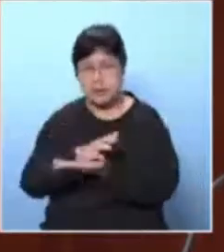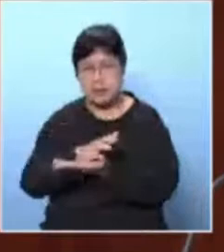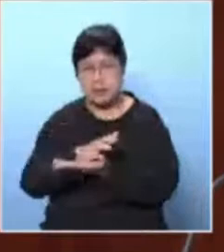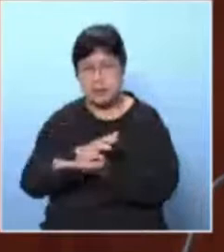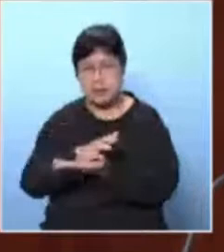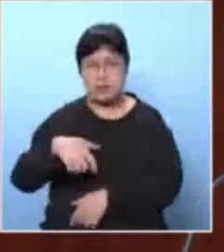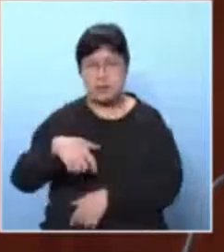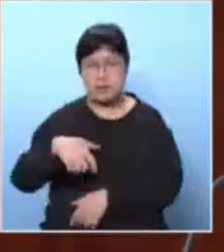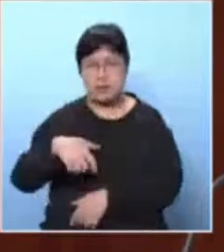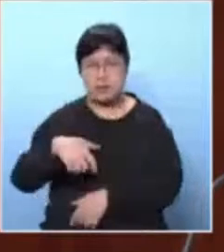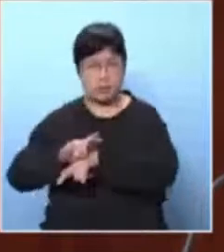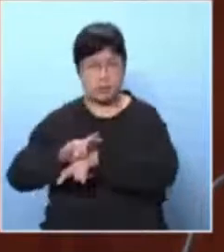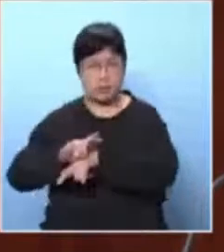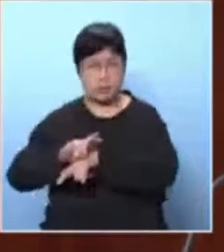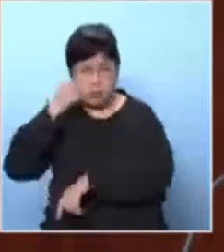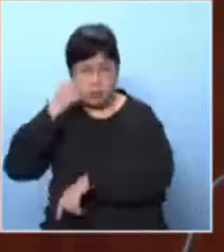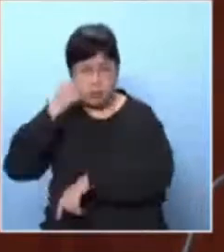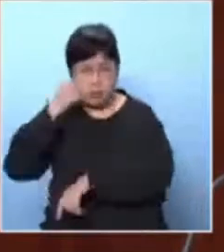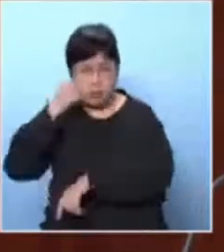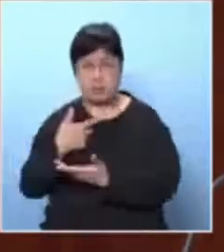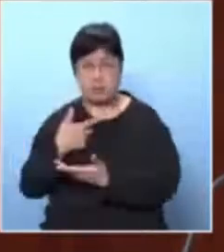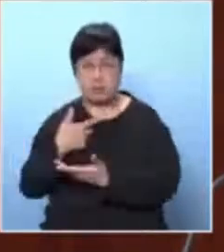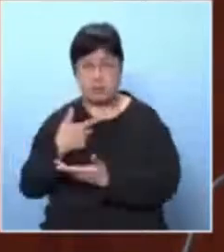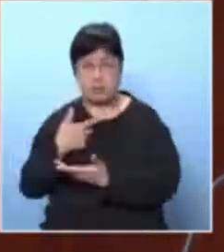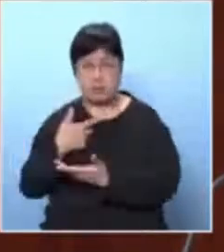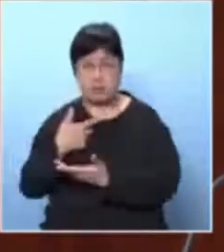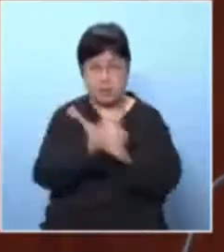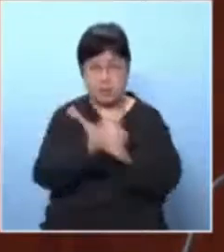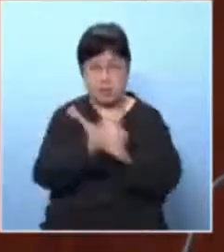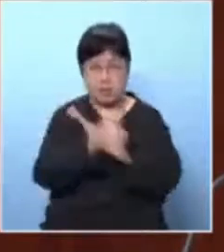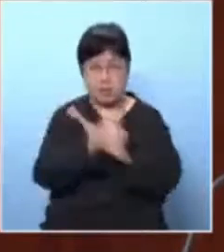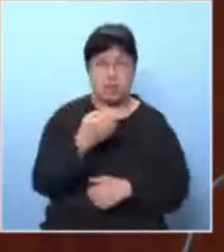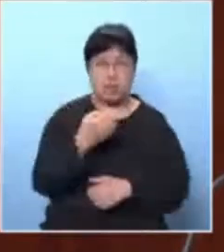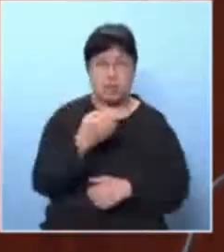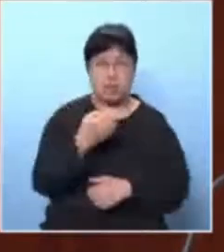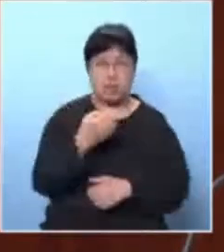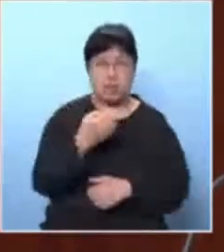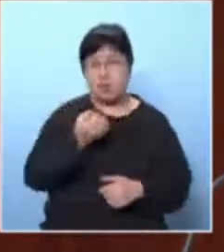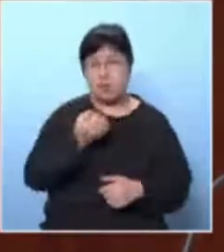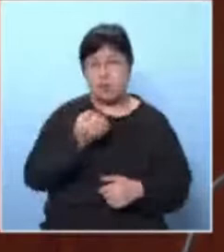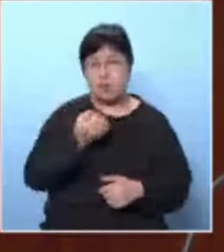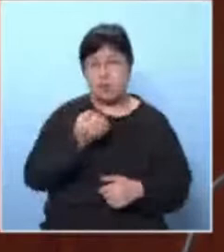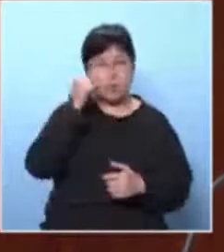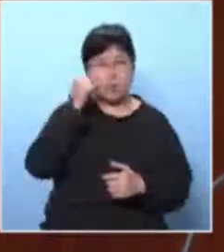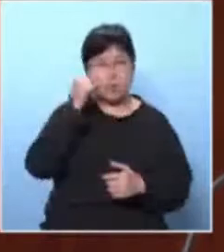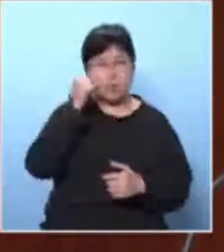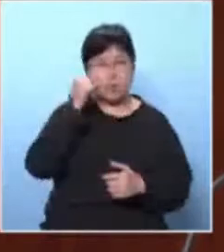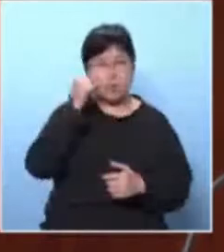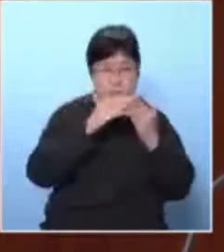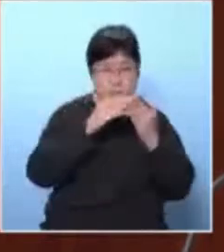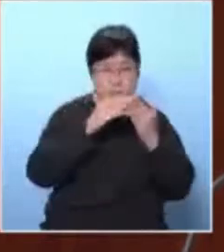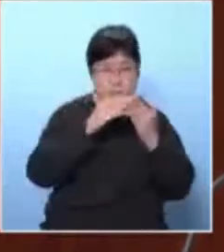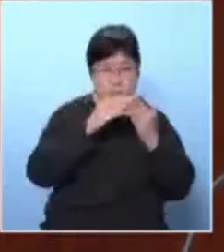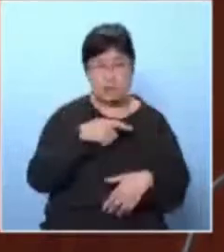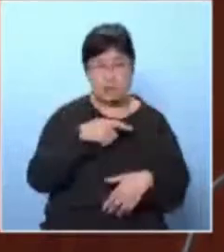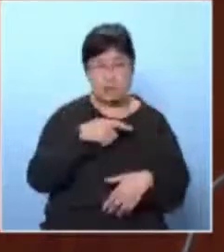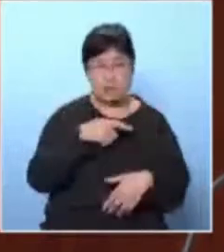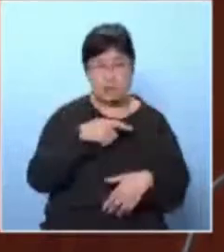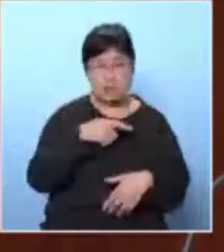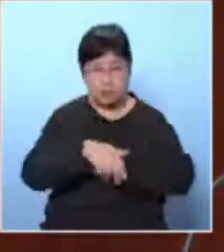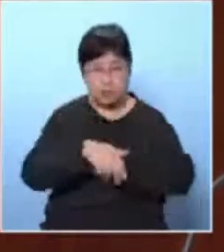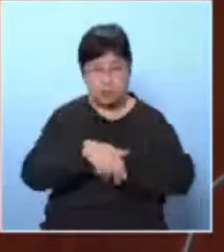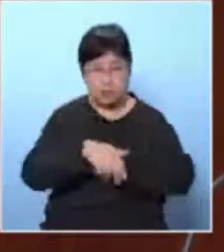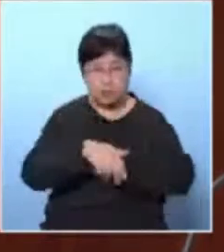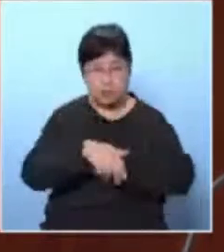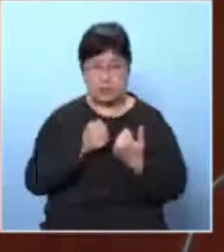the CSSA who opt to stay in RCHEs under the Residential Care Services Scheme in Guangdong to better support